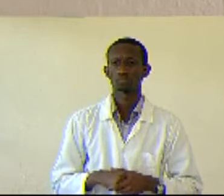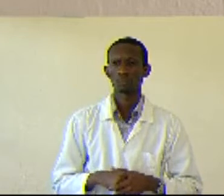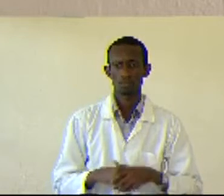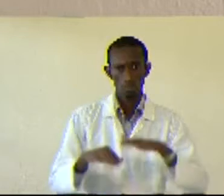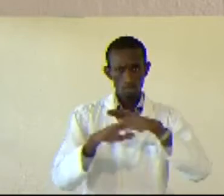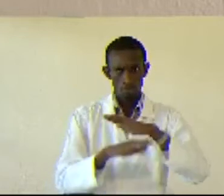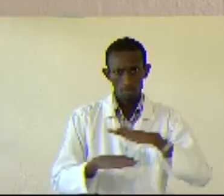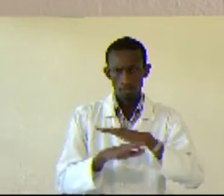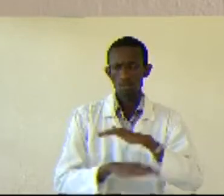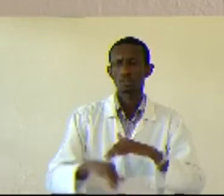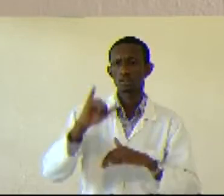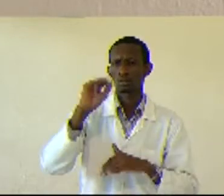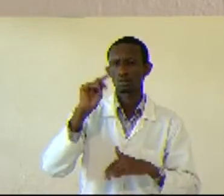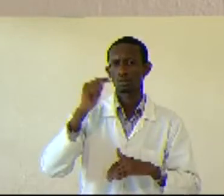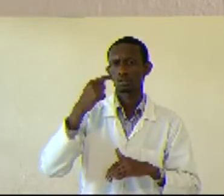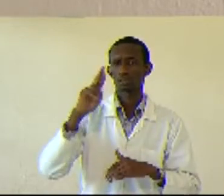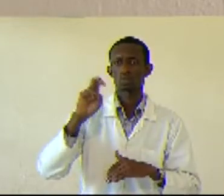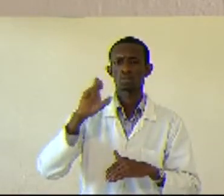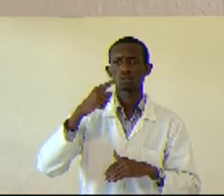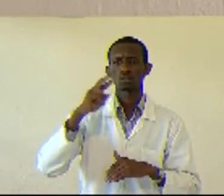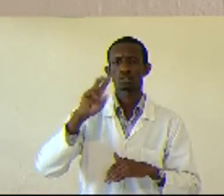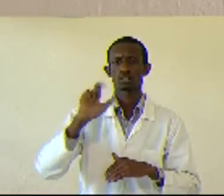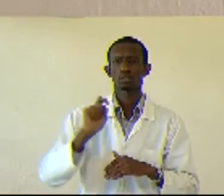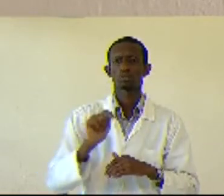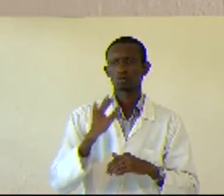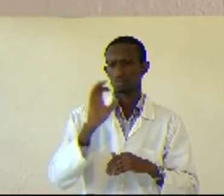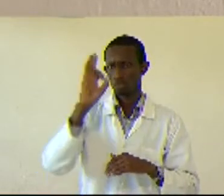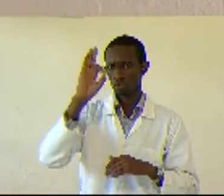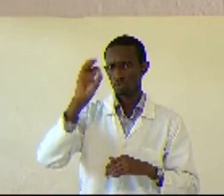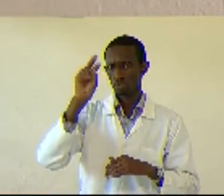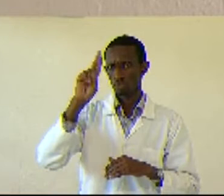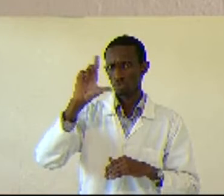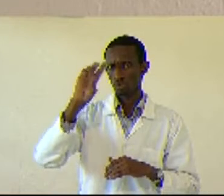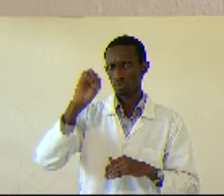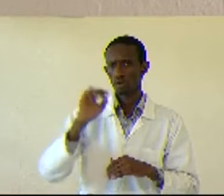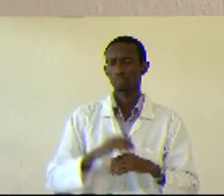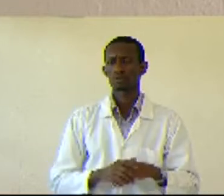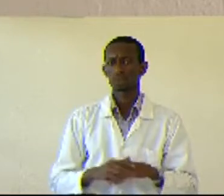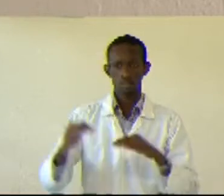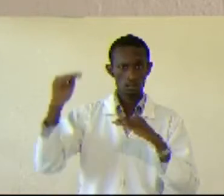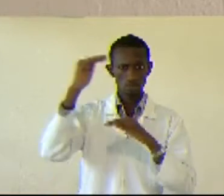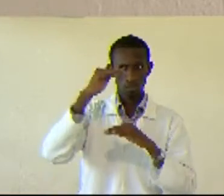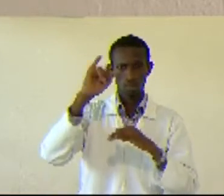Basic integration formula or standard integrals. Part 3, right?